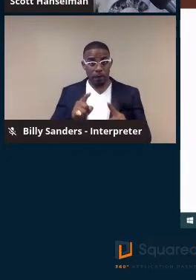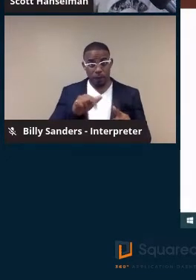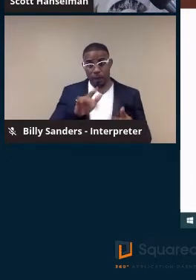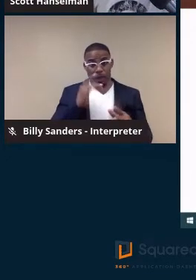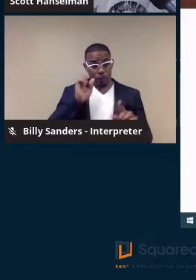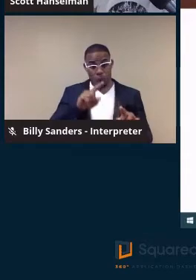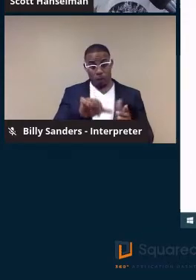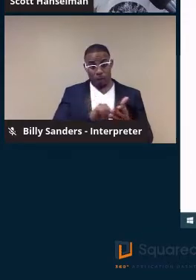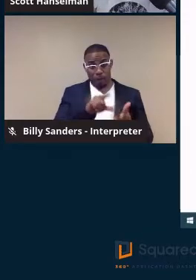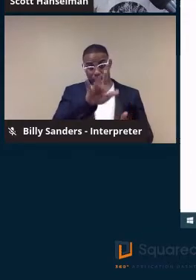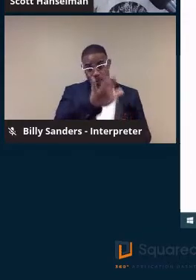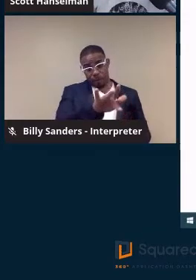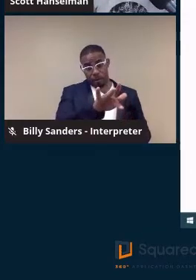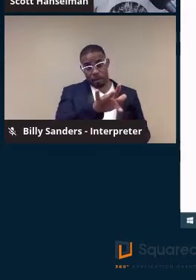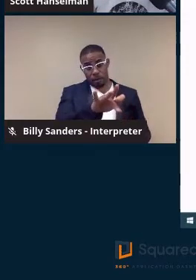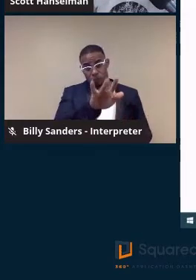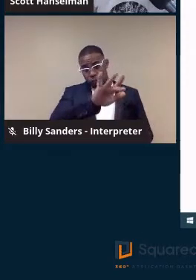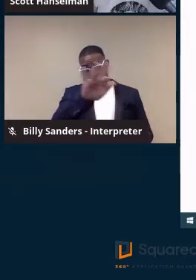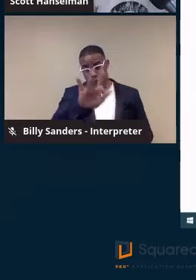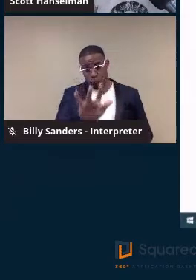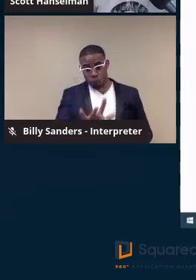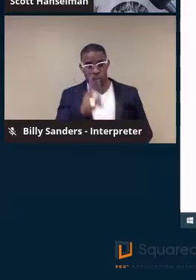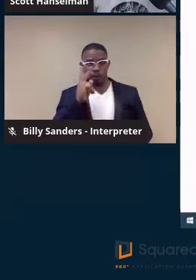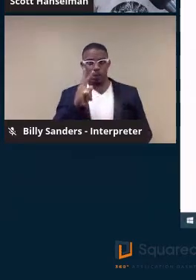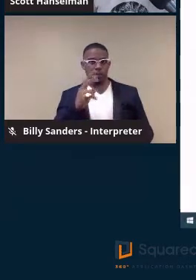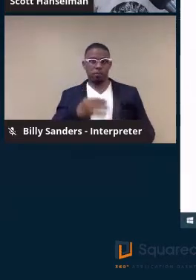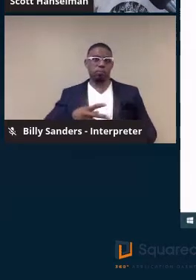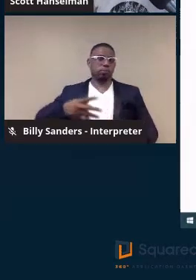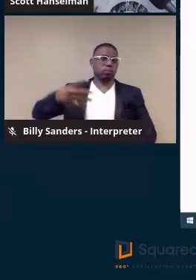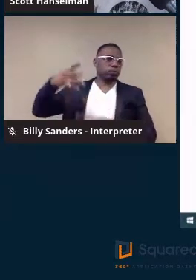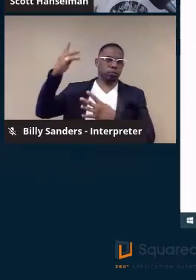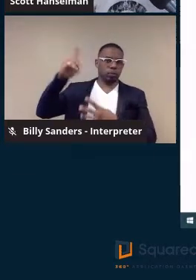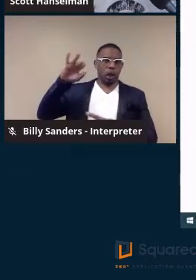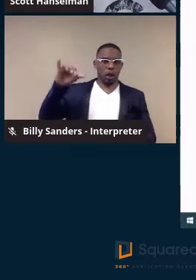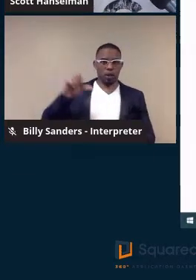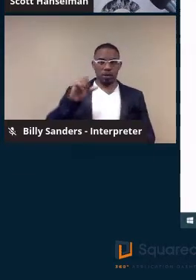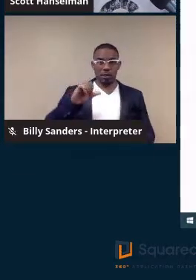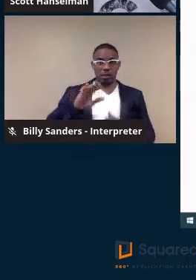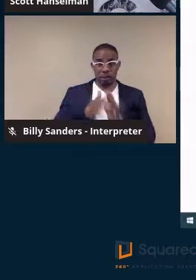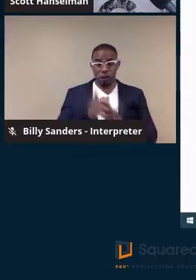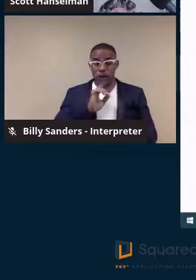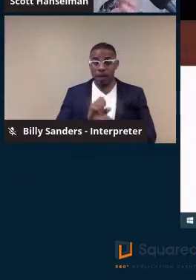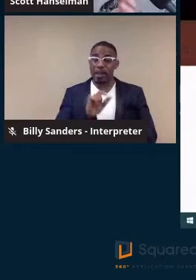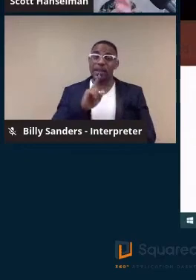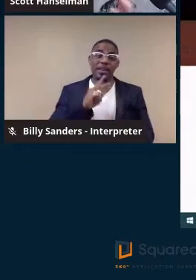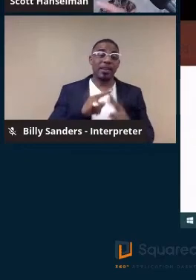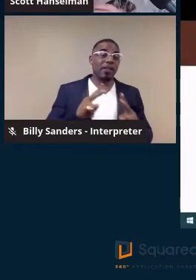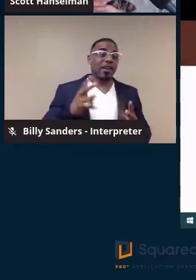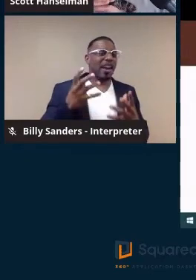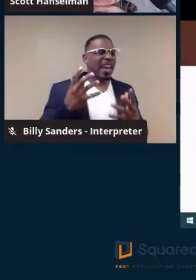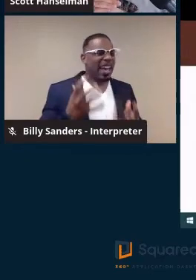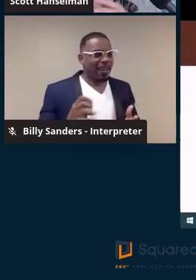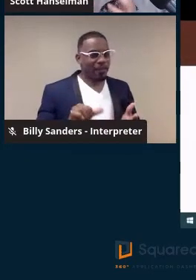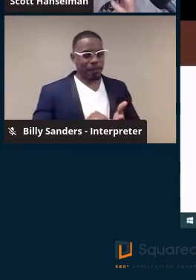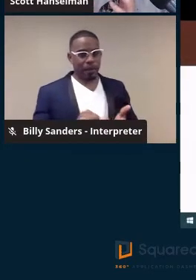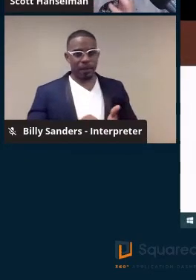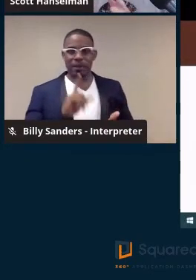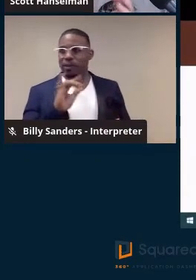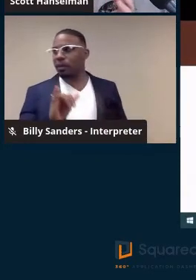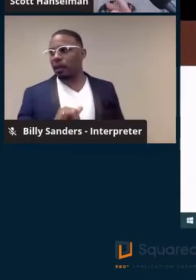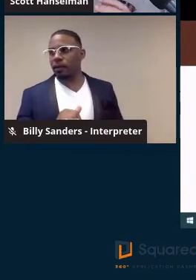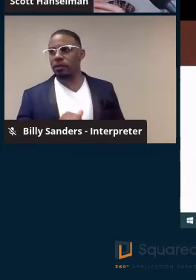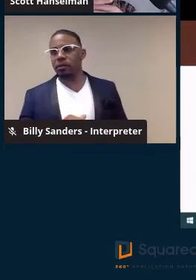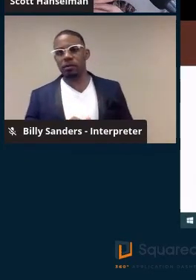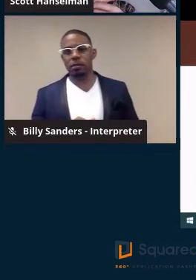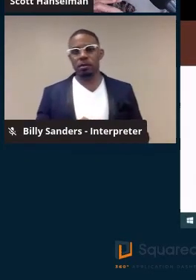page and I scroll, you see there's hundreds of them. It turns out that this is a very heavy page. This is like a